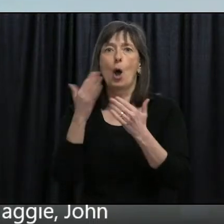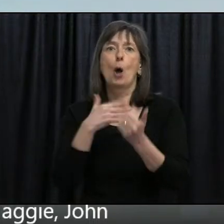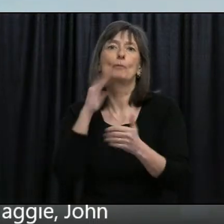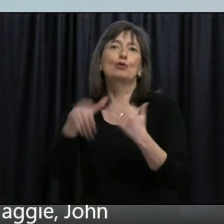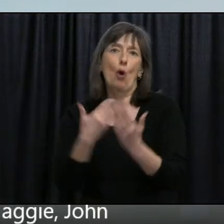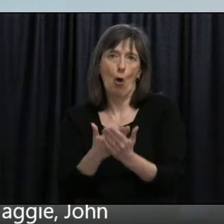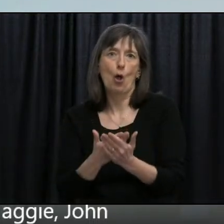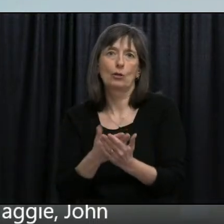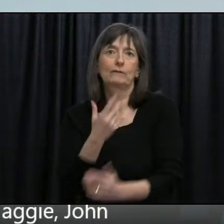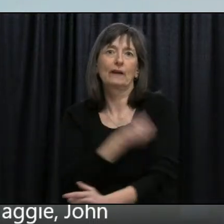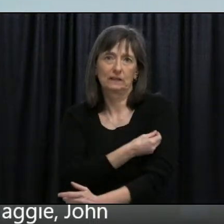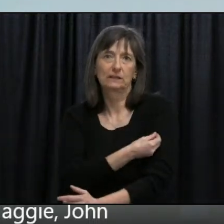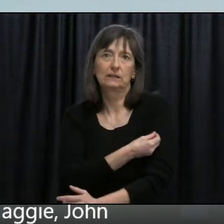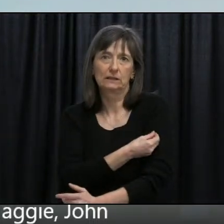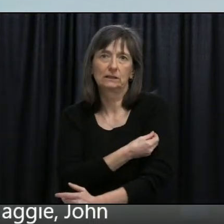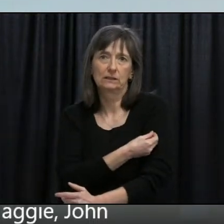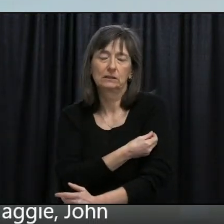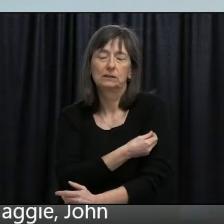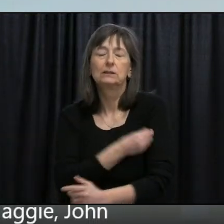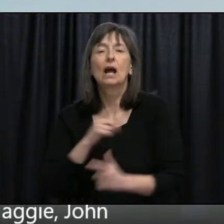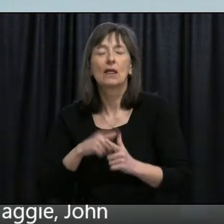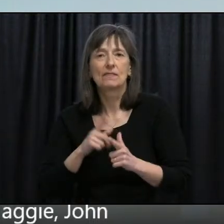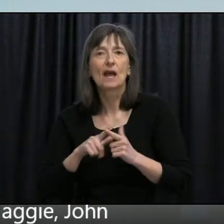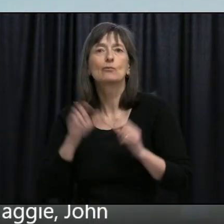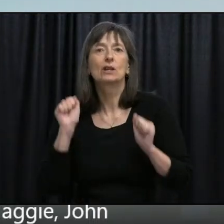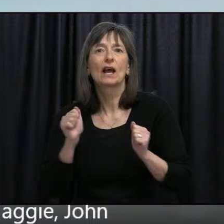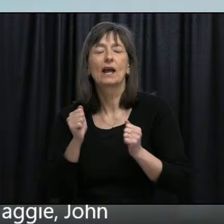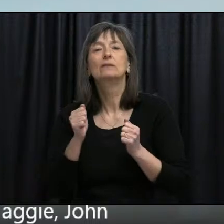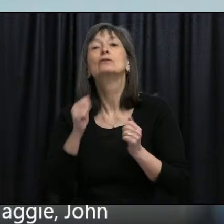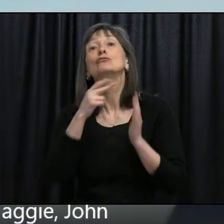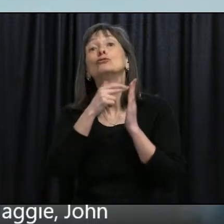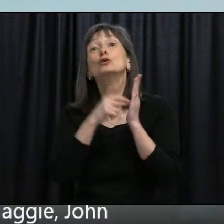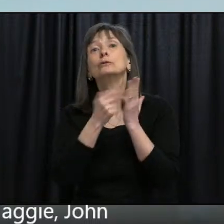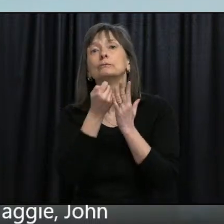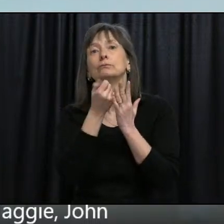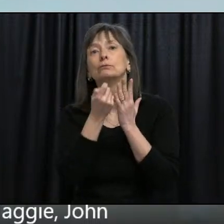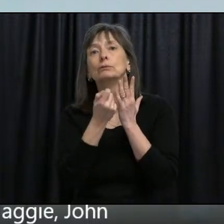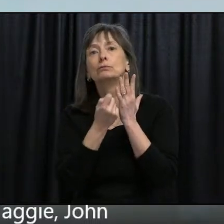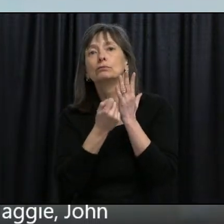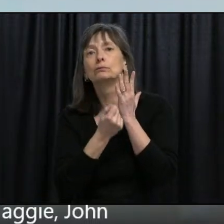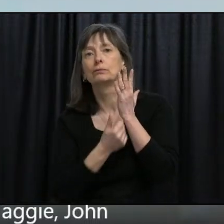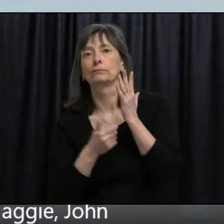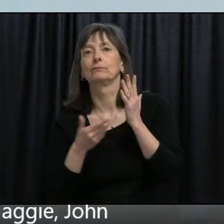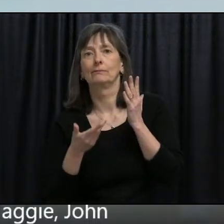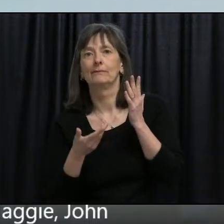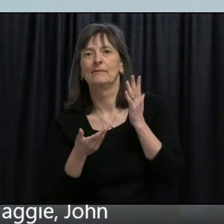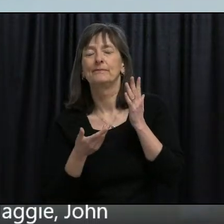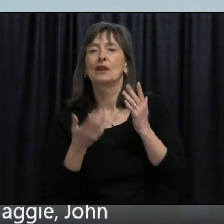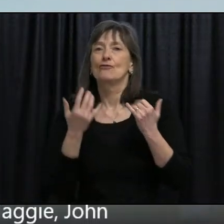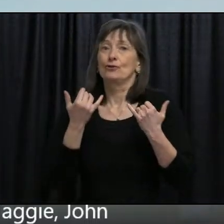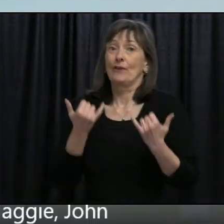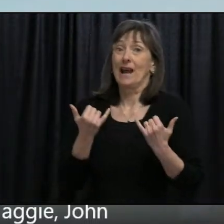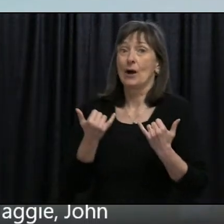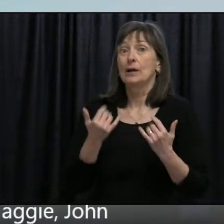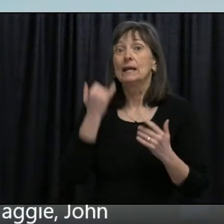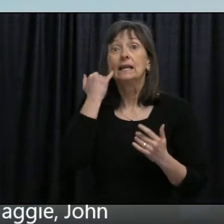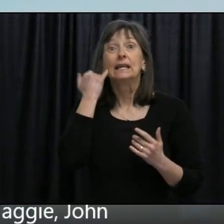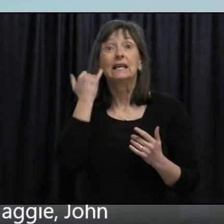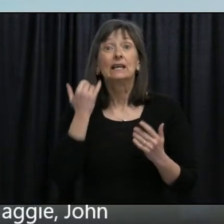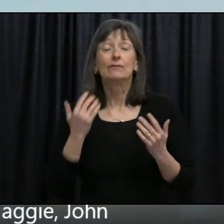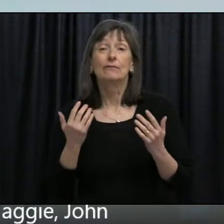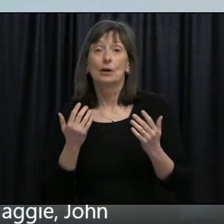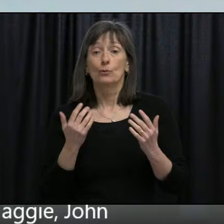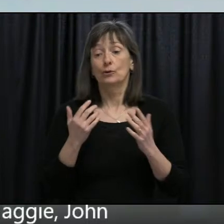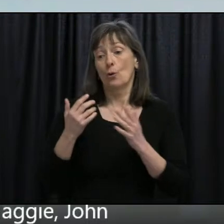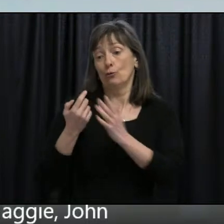allow us to start to tail them down gradually so that they sort of overlap. We go down on one and up on the